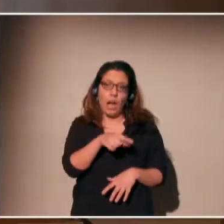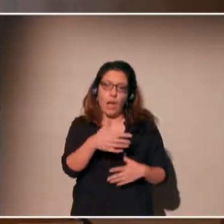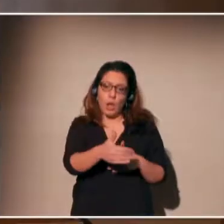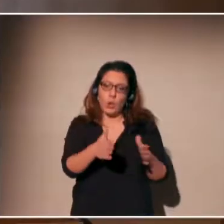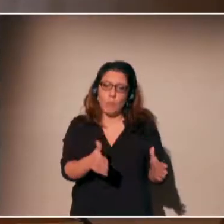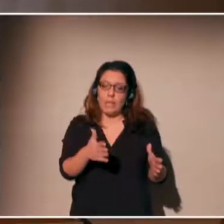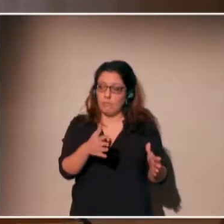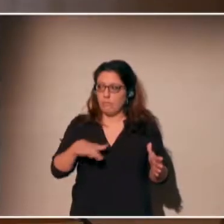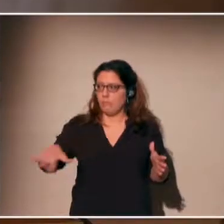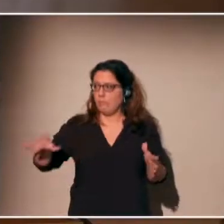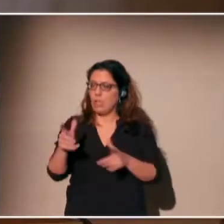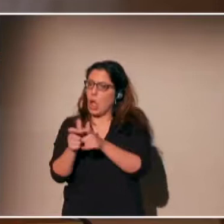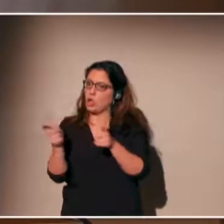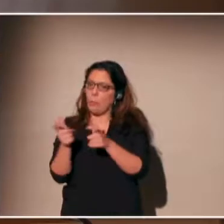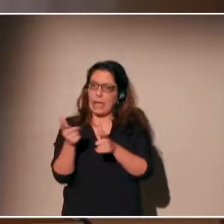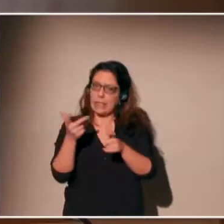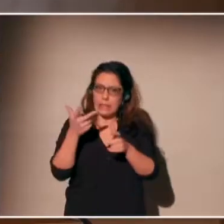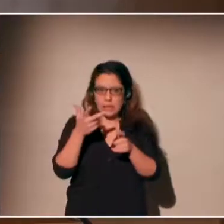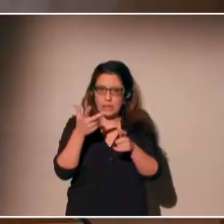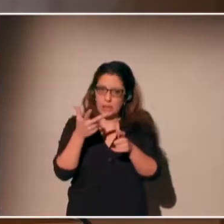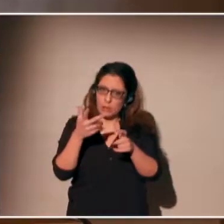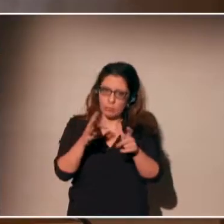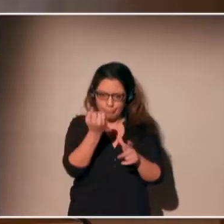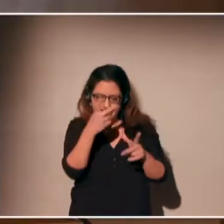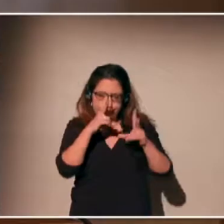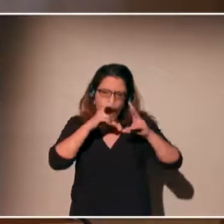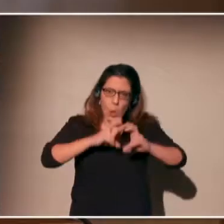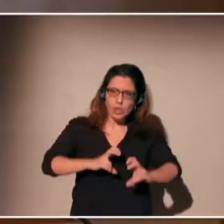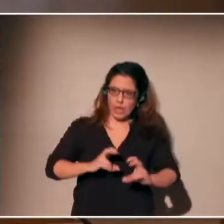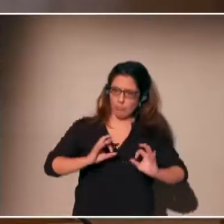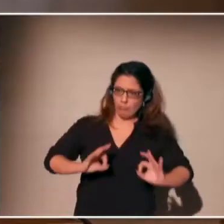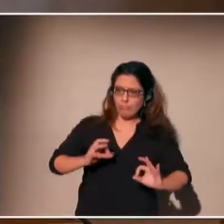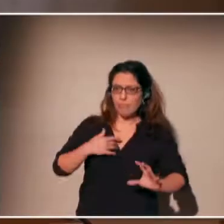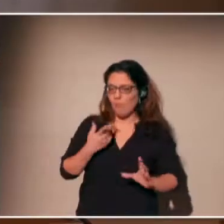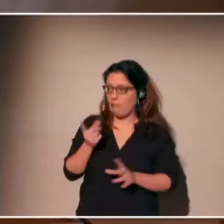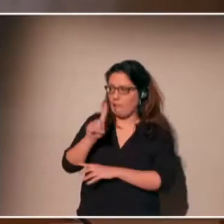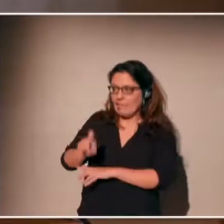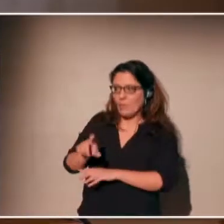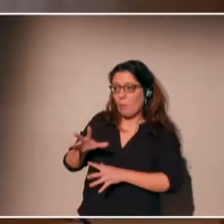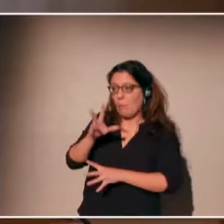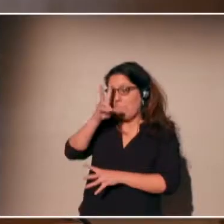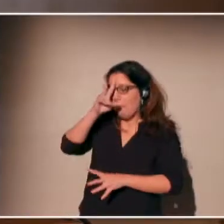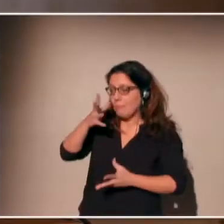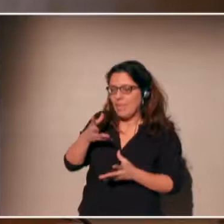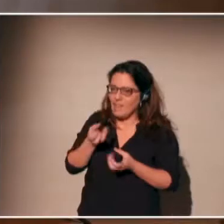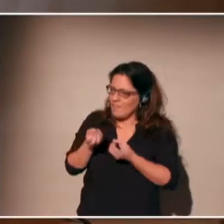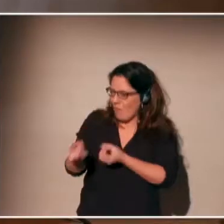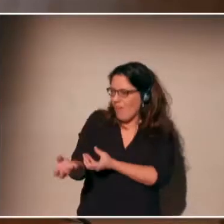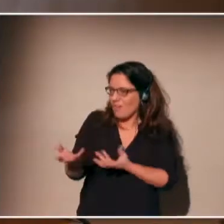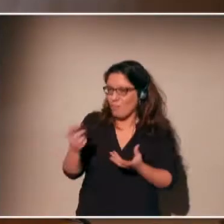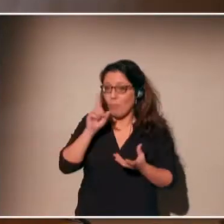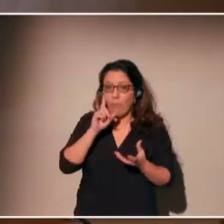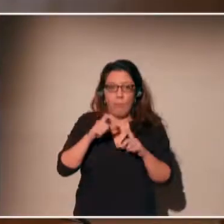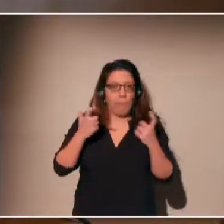So precisely, AI is a sector in which companies are very dynamic and are really doing research. I have a kind of a provocative and